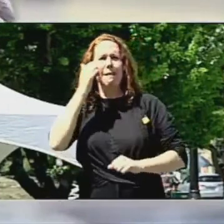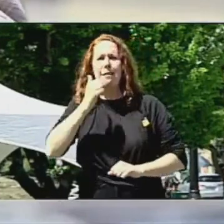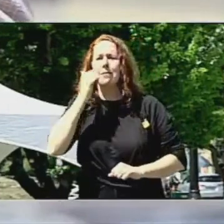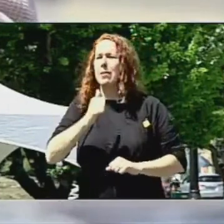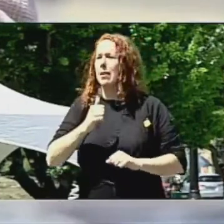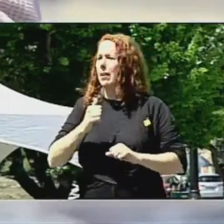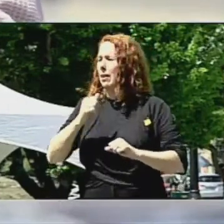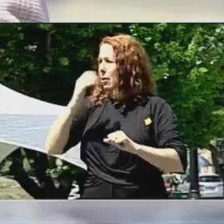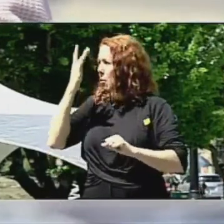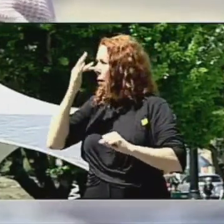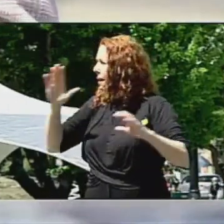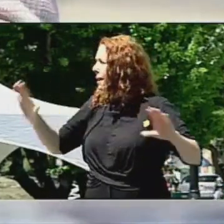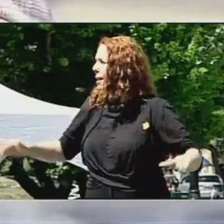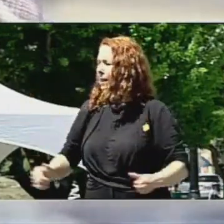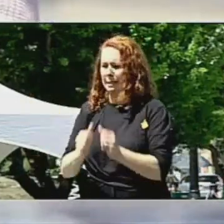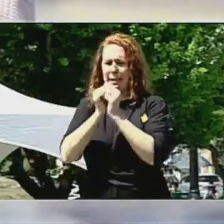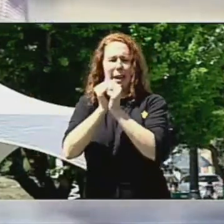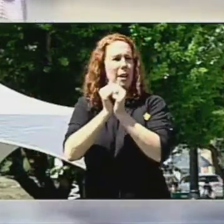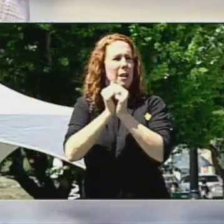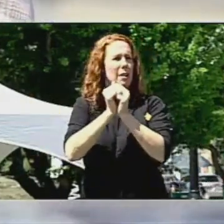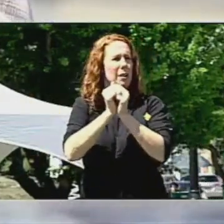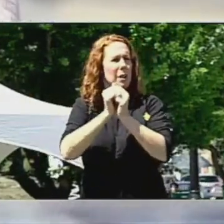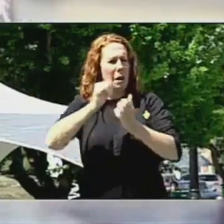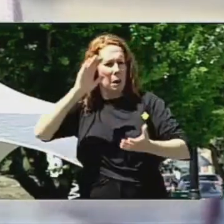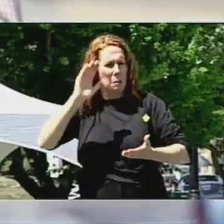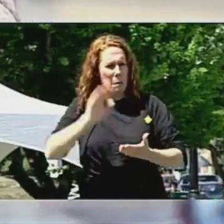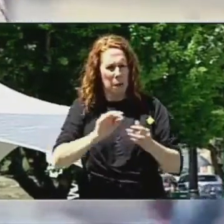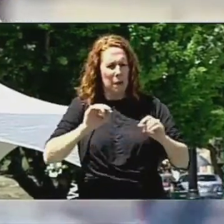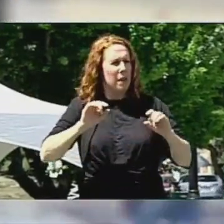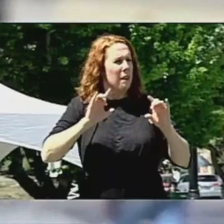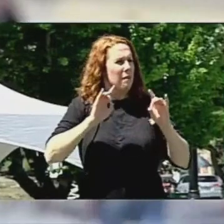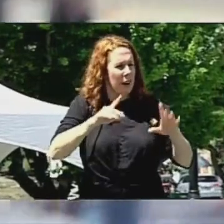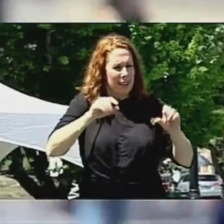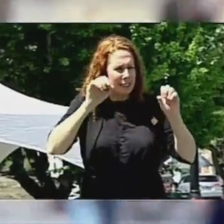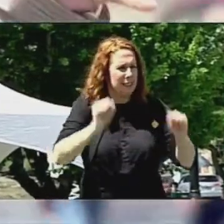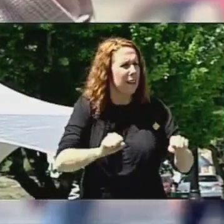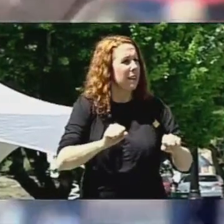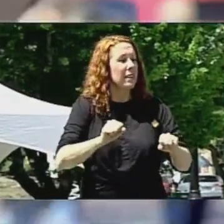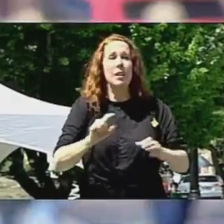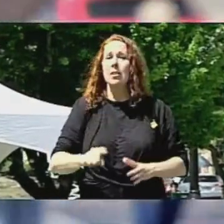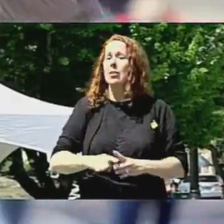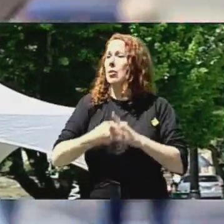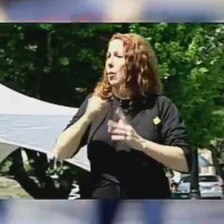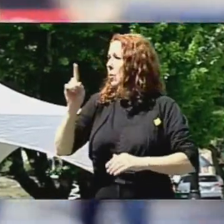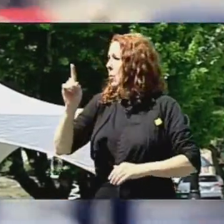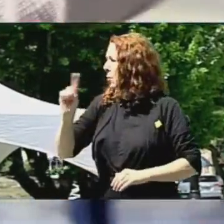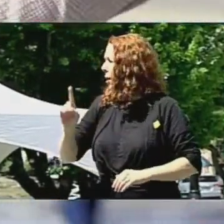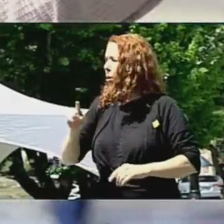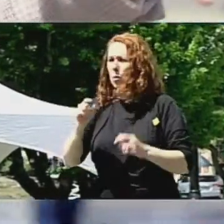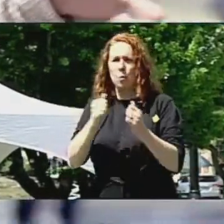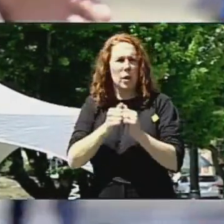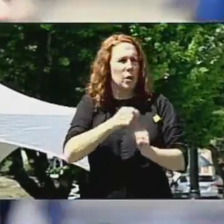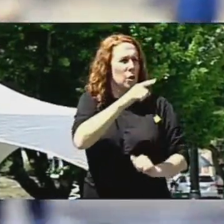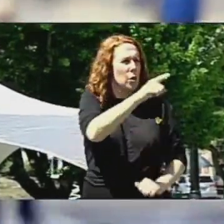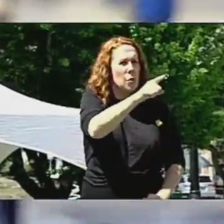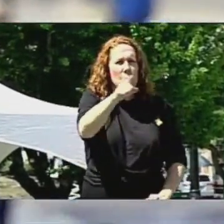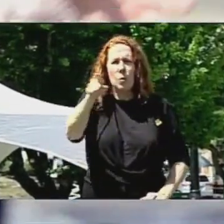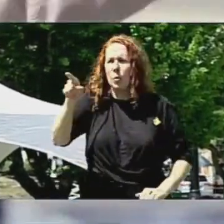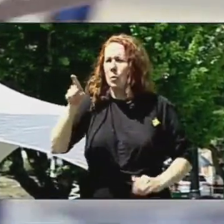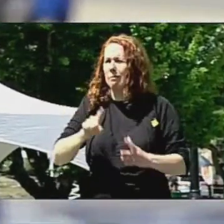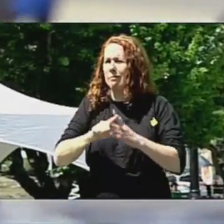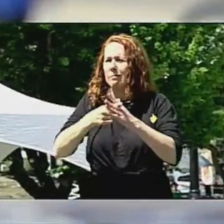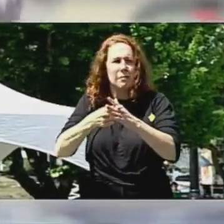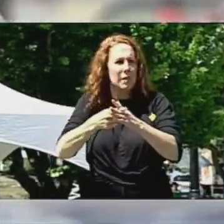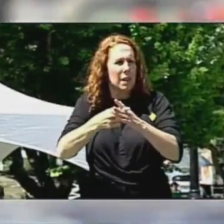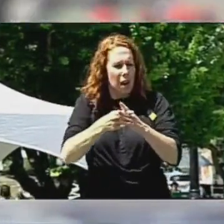we can do it. It always, always starts with you, and then